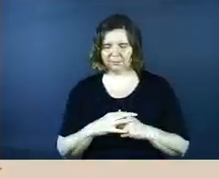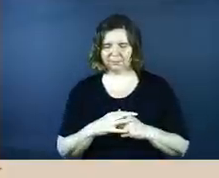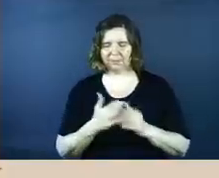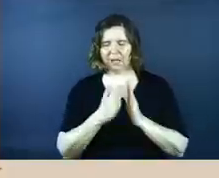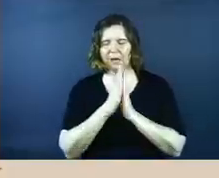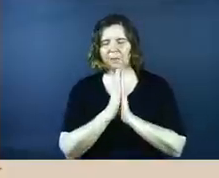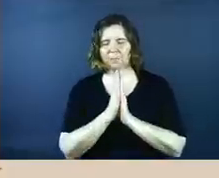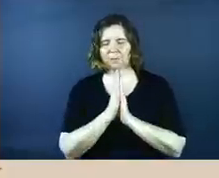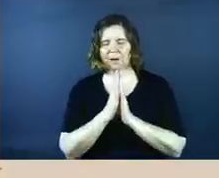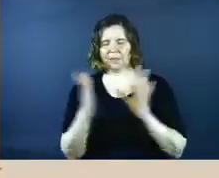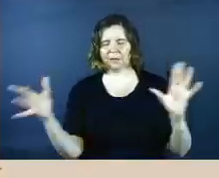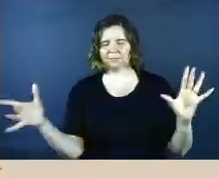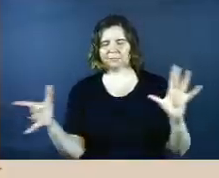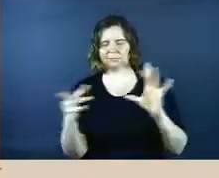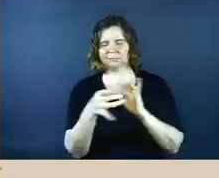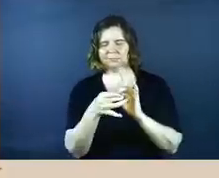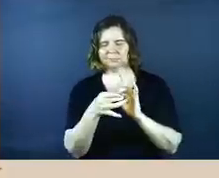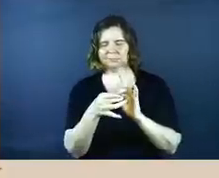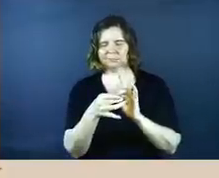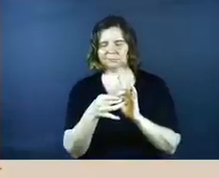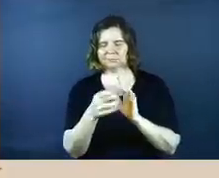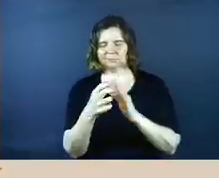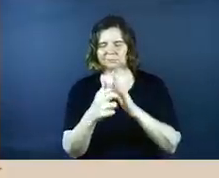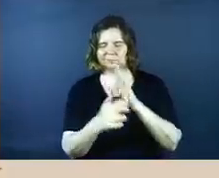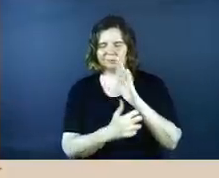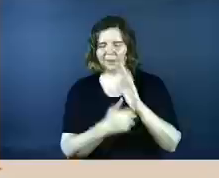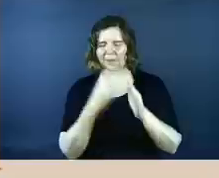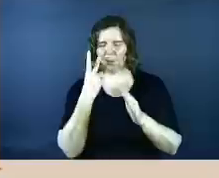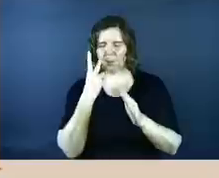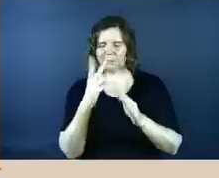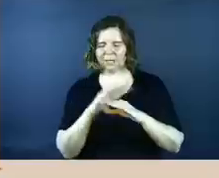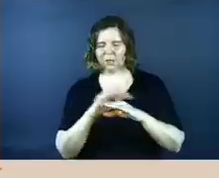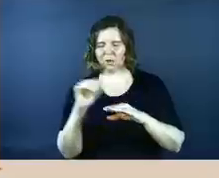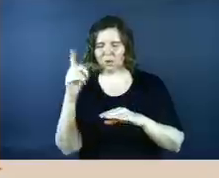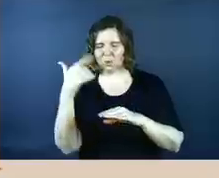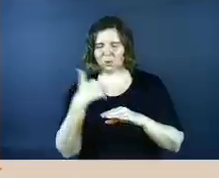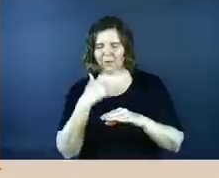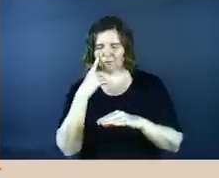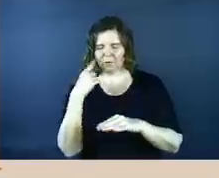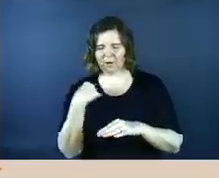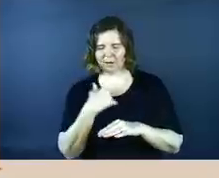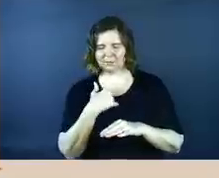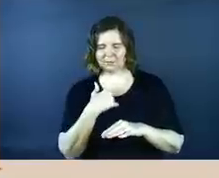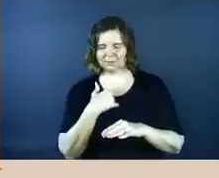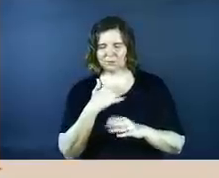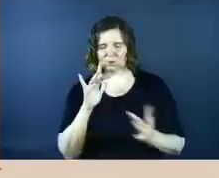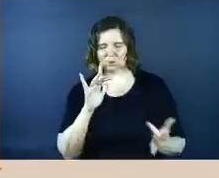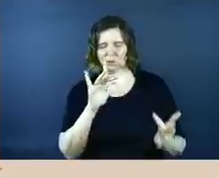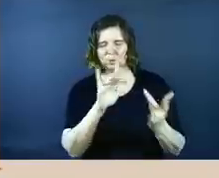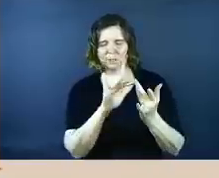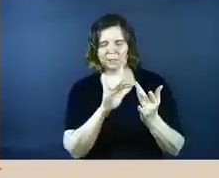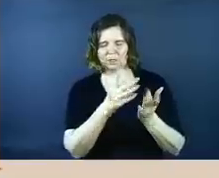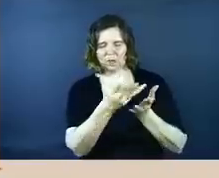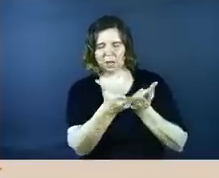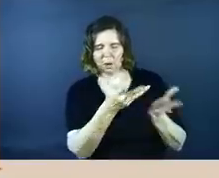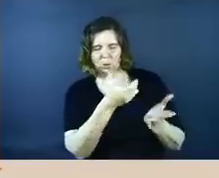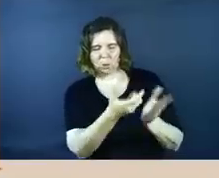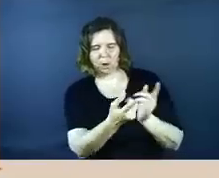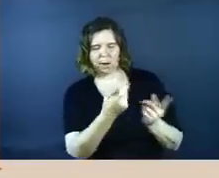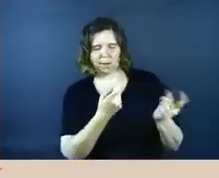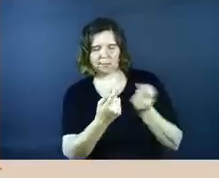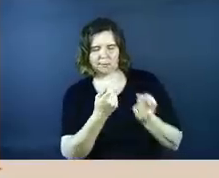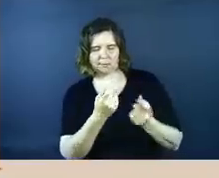And I pray you'd build a bridge. God, that we would see the calling that you have on us to reach out to people who are asking